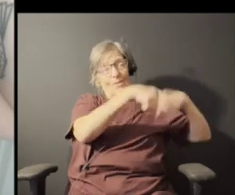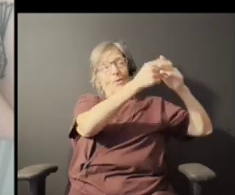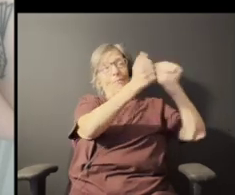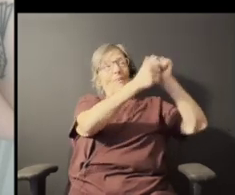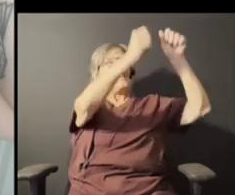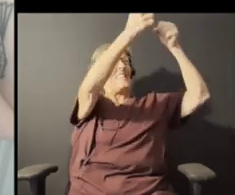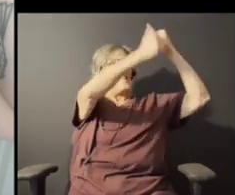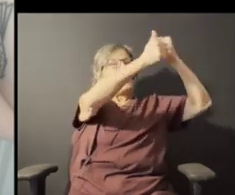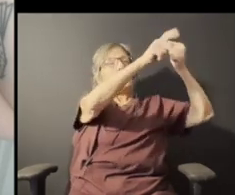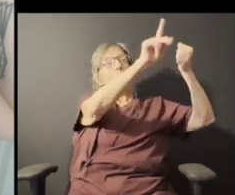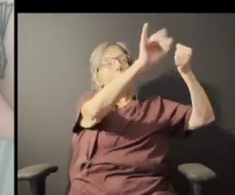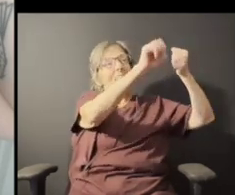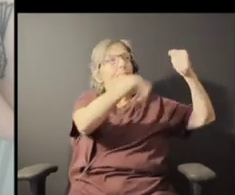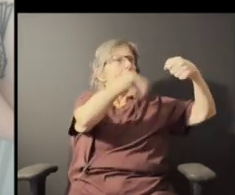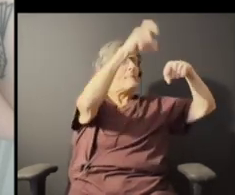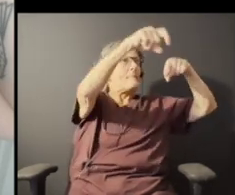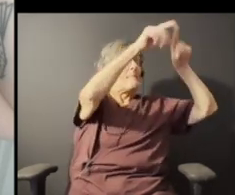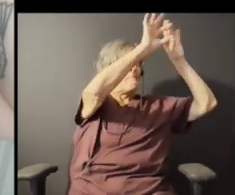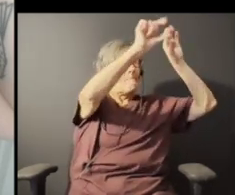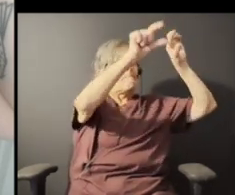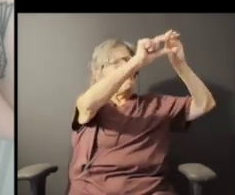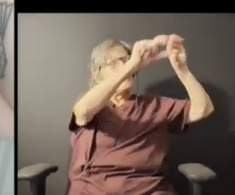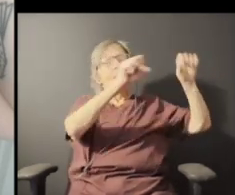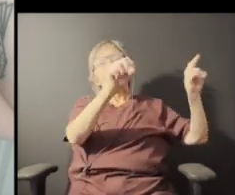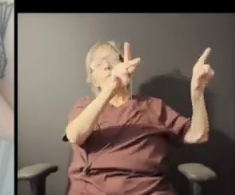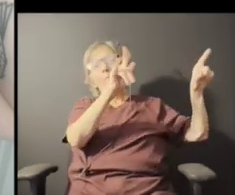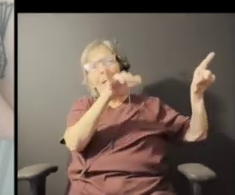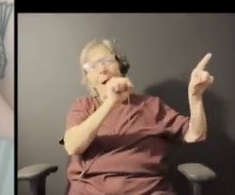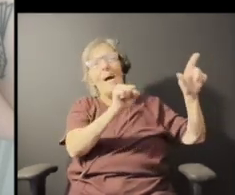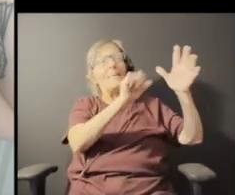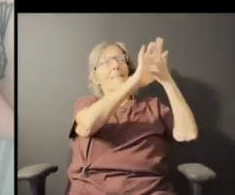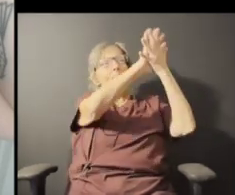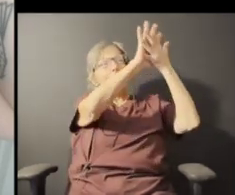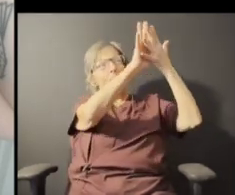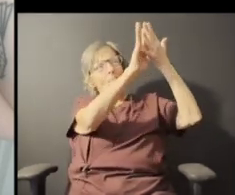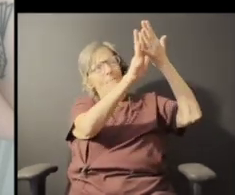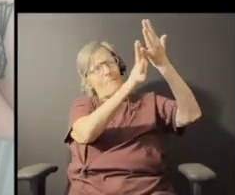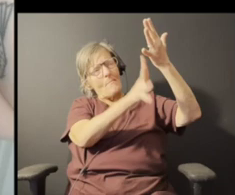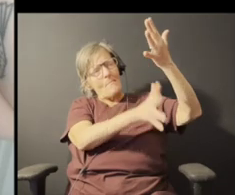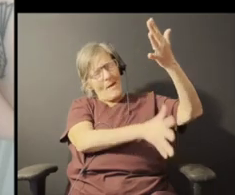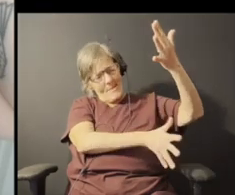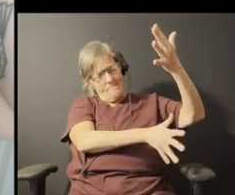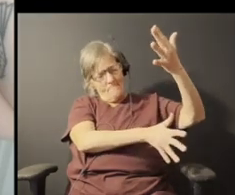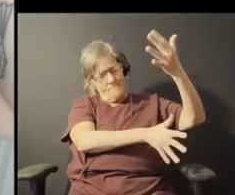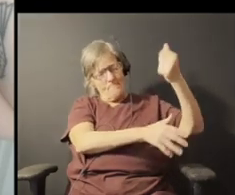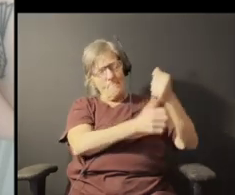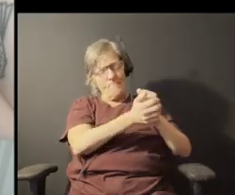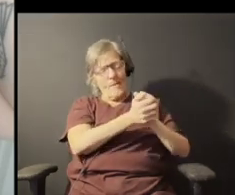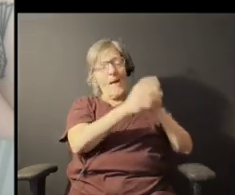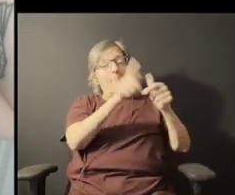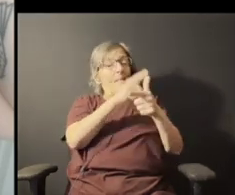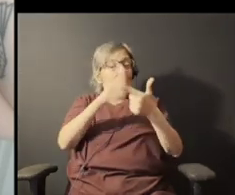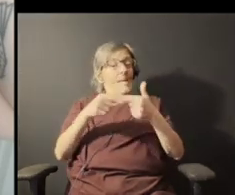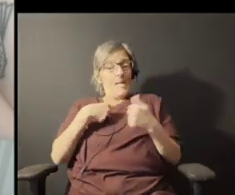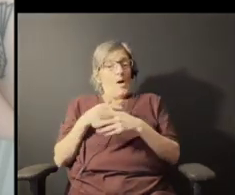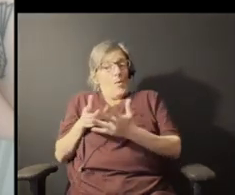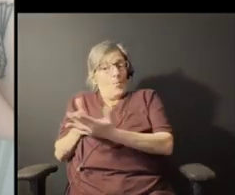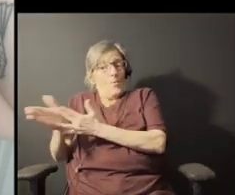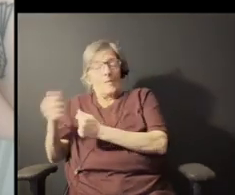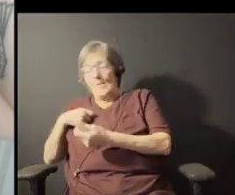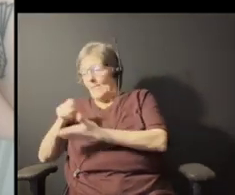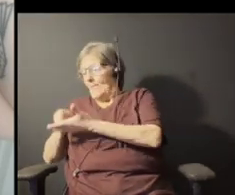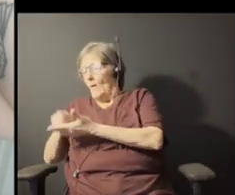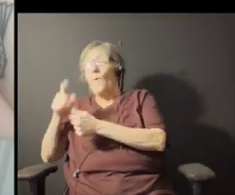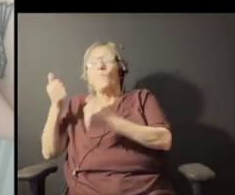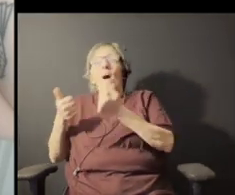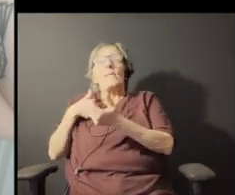with each piece I need, the supplies I will need for each of those prop pieces. And then I go through and list